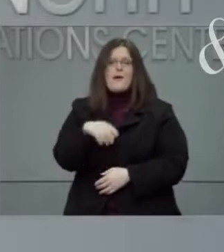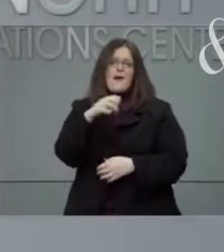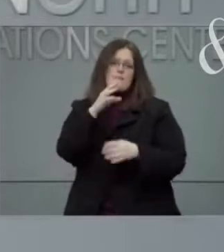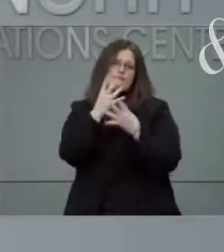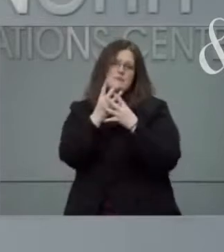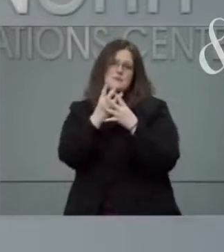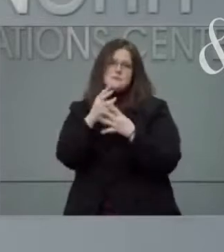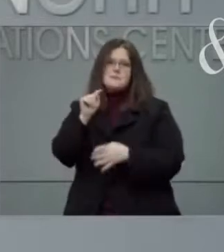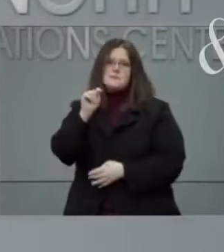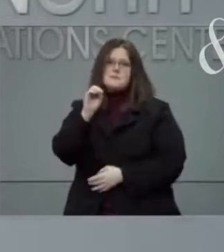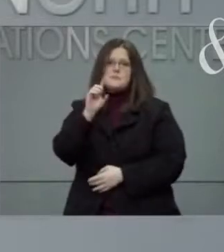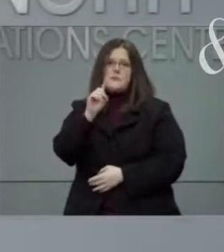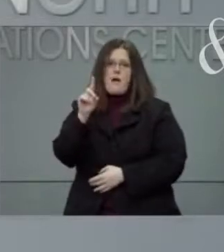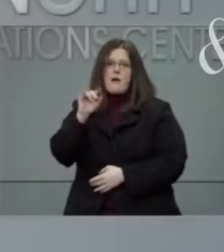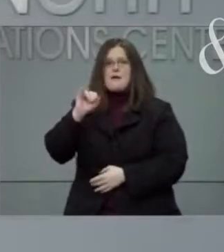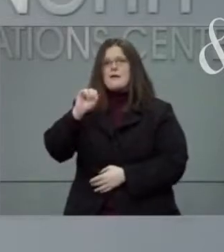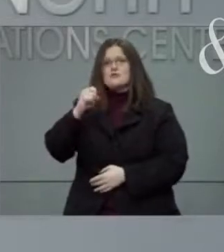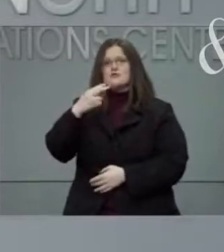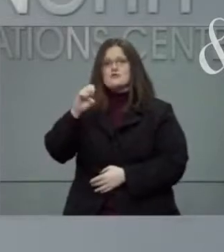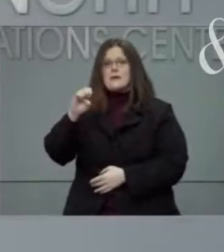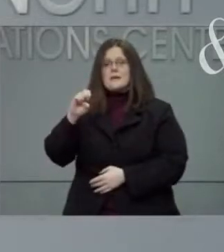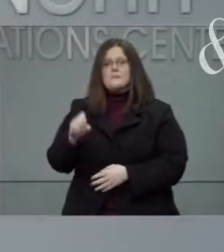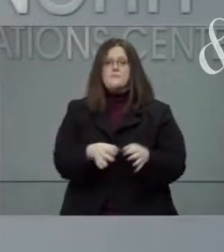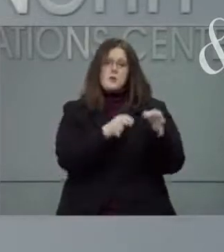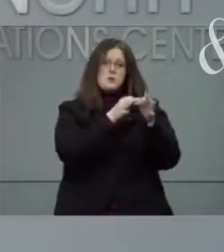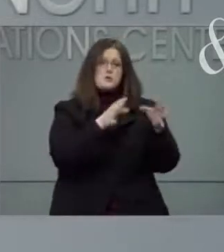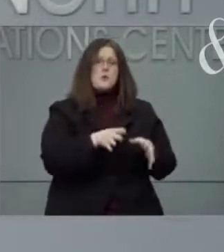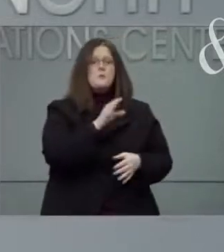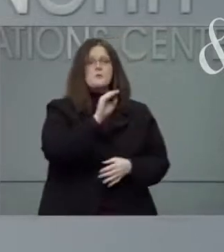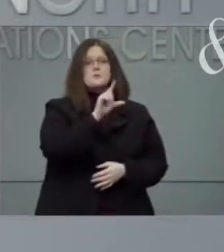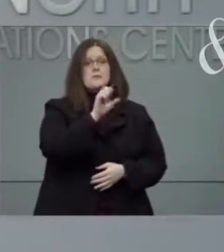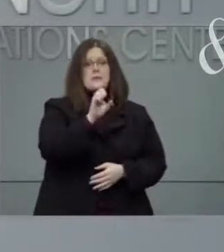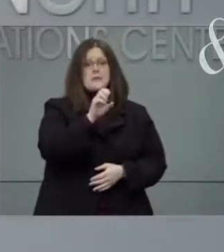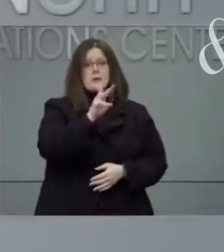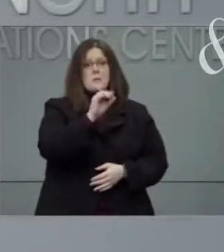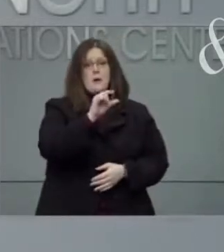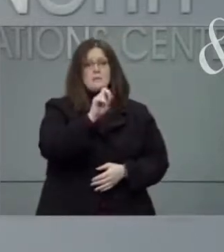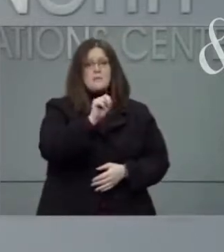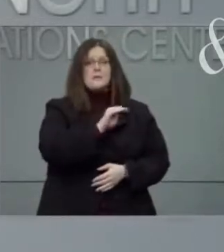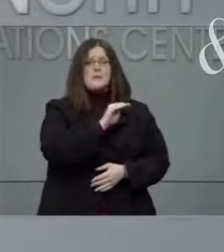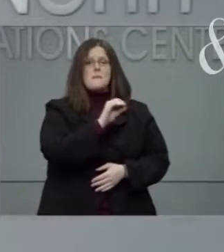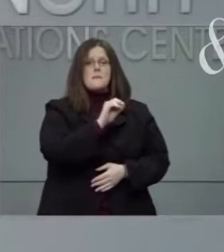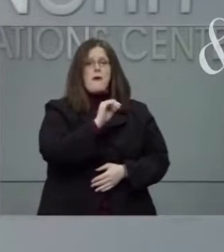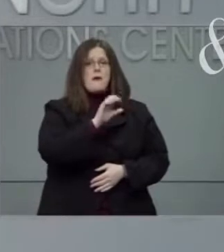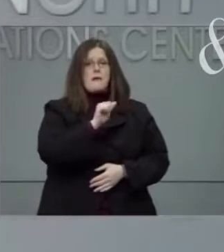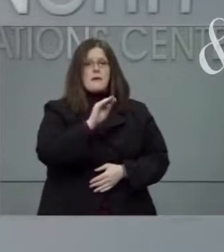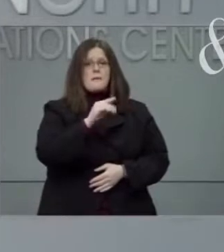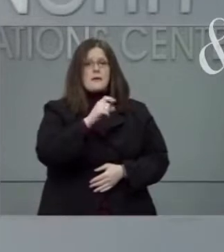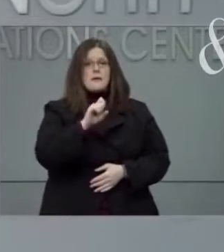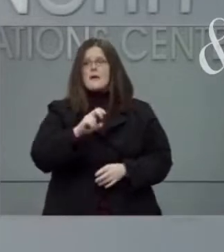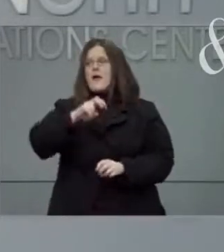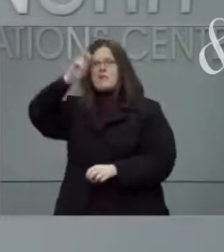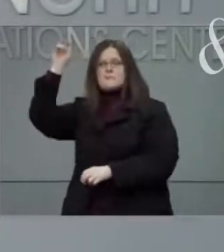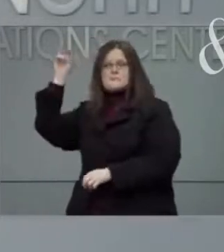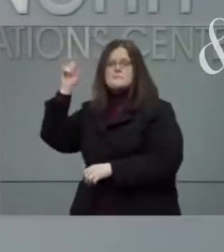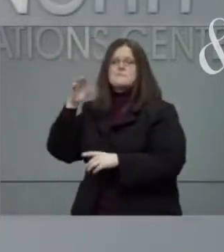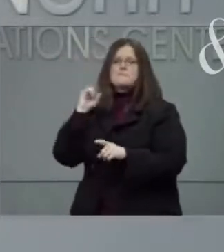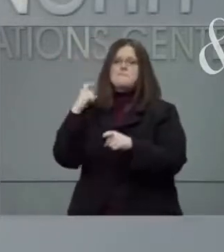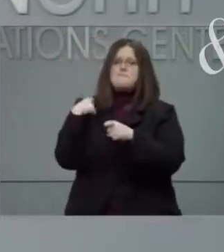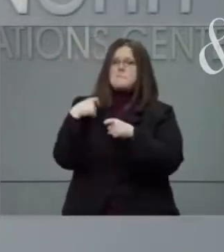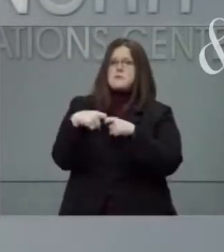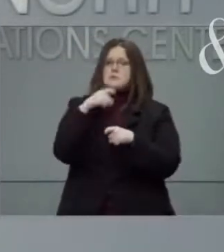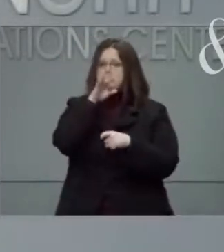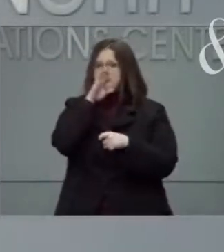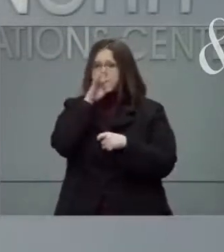and Lee Williamson are our sign language interpreters, and behind the scenes, Jackie and Jasmine Mativier are our Spanish